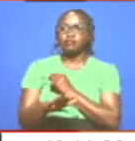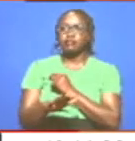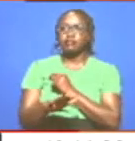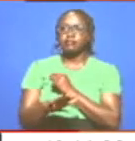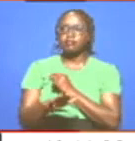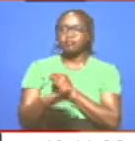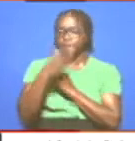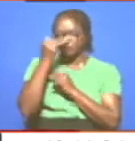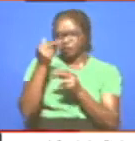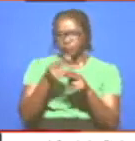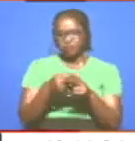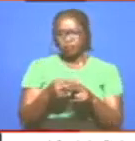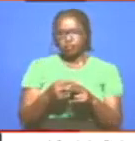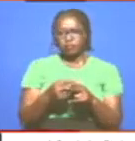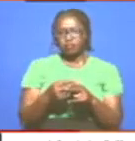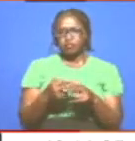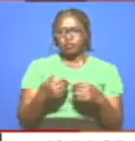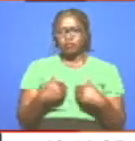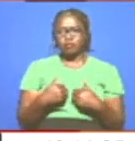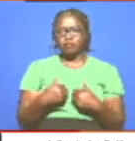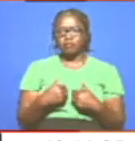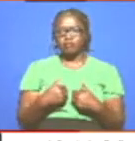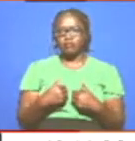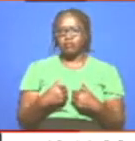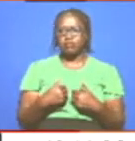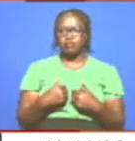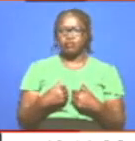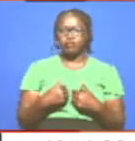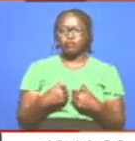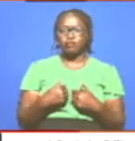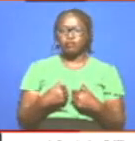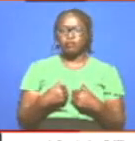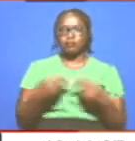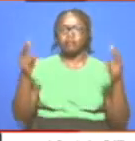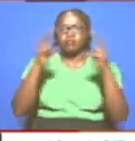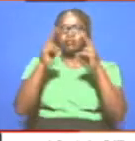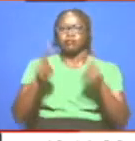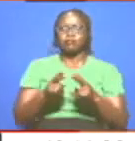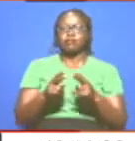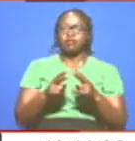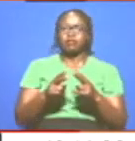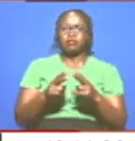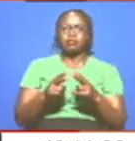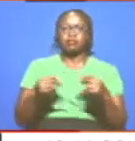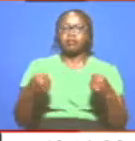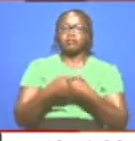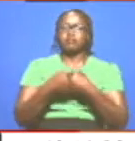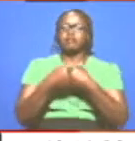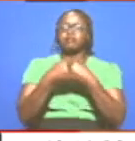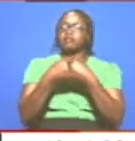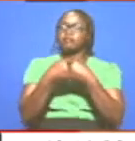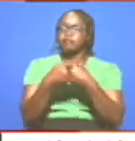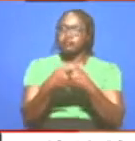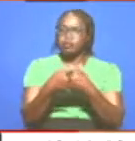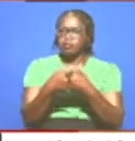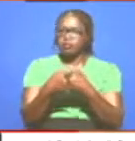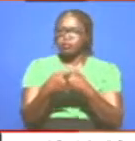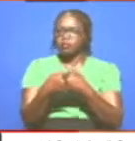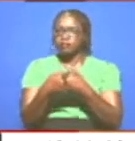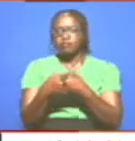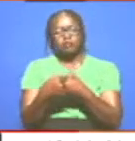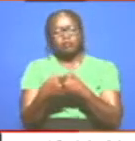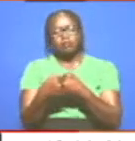very soon we are having our international tournaments, which is on Kennedy, I think July, is it in July?